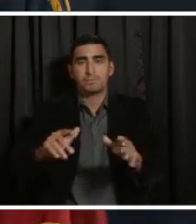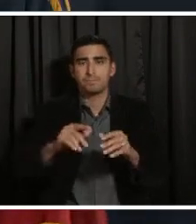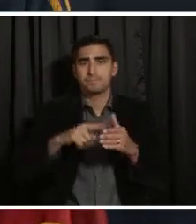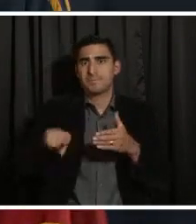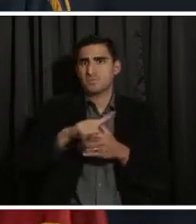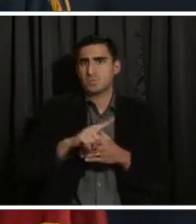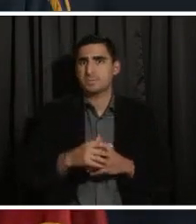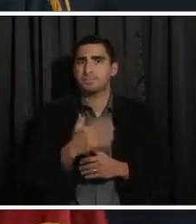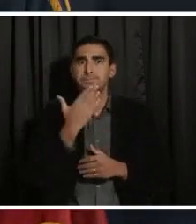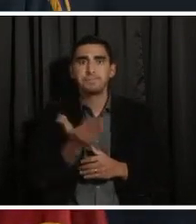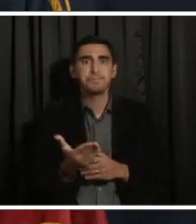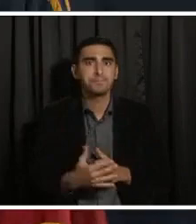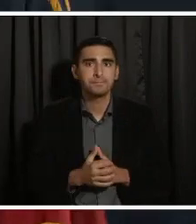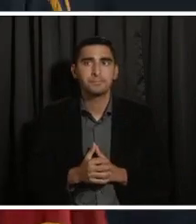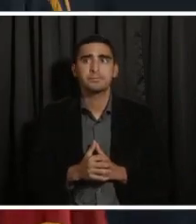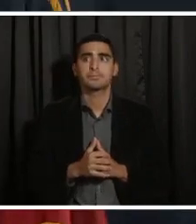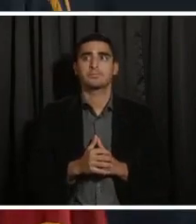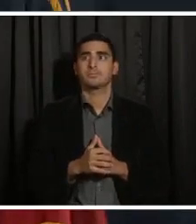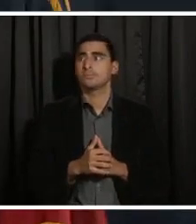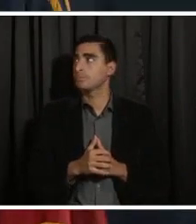Thank you.